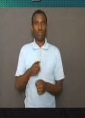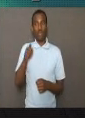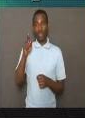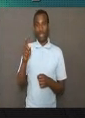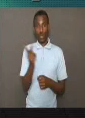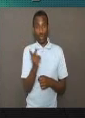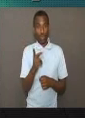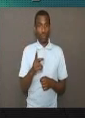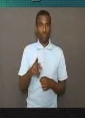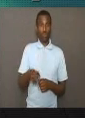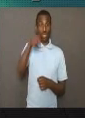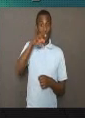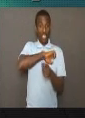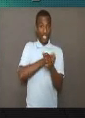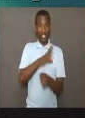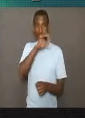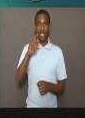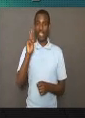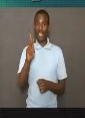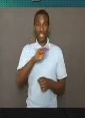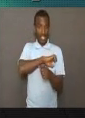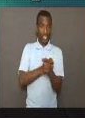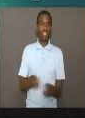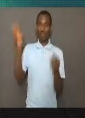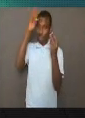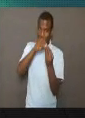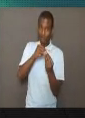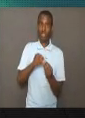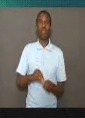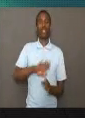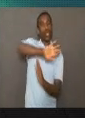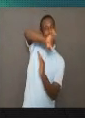these equations together.